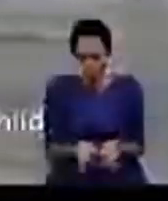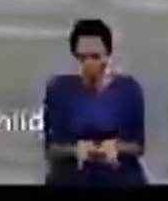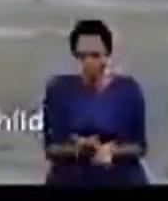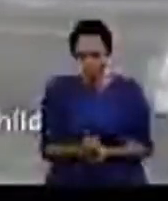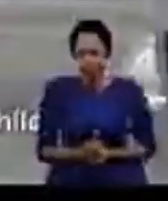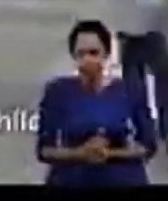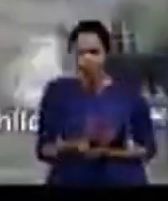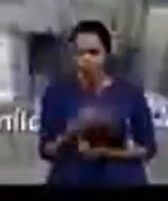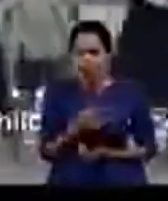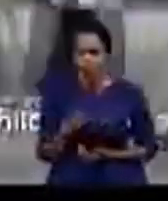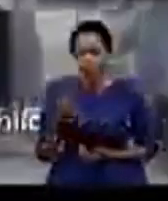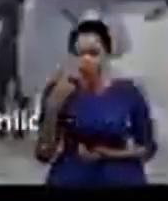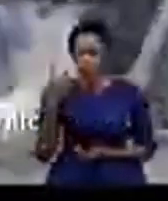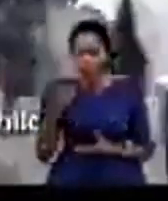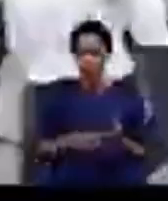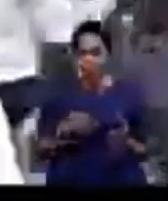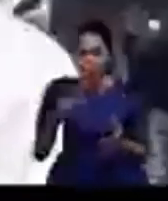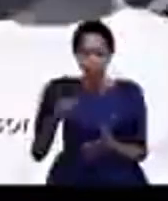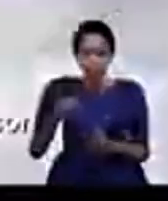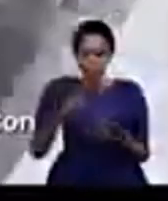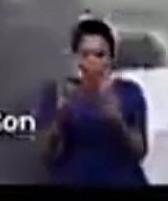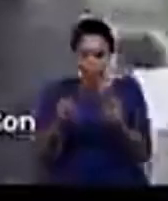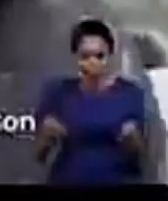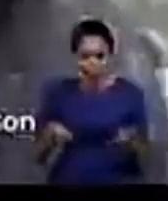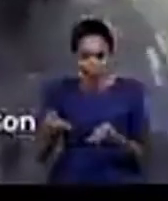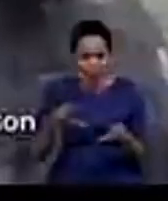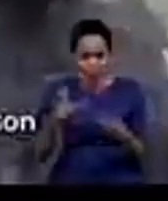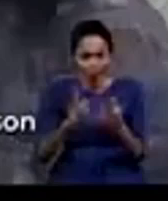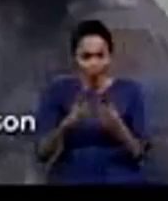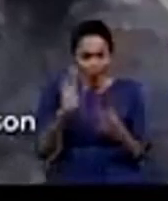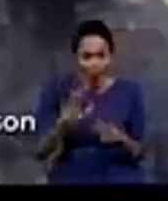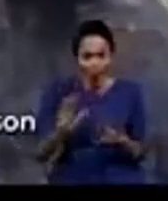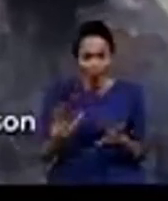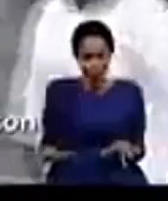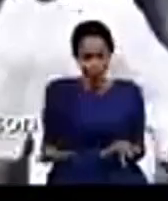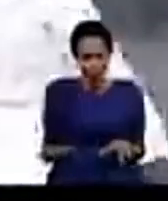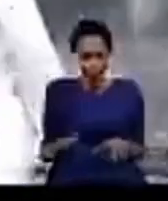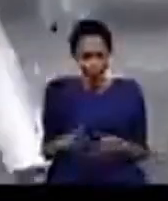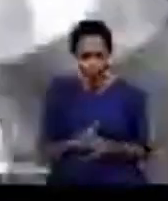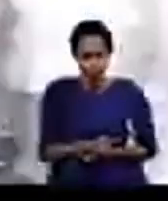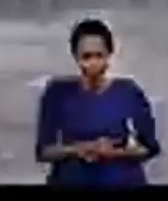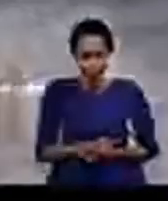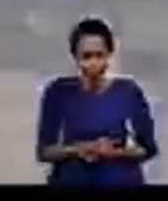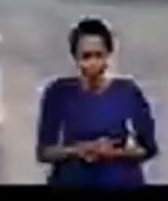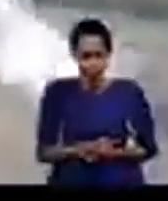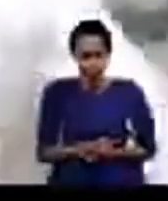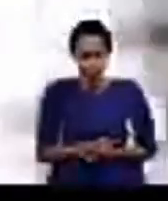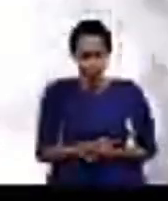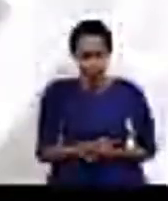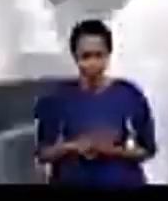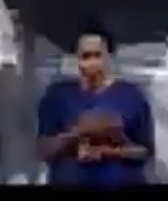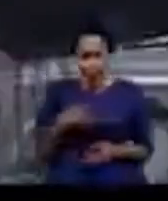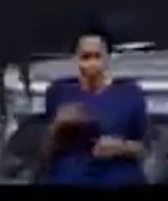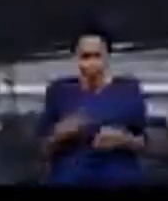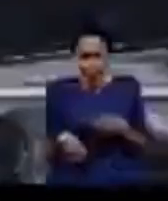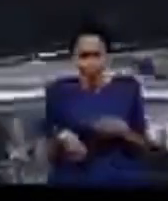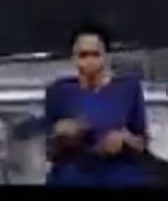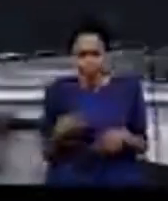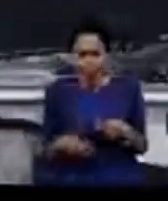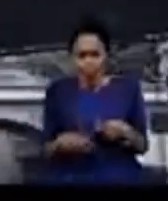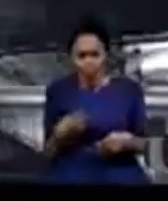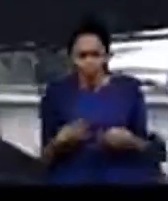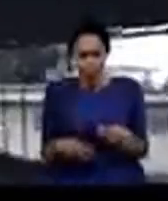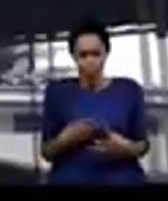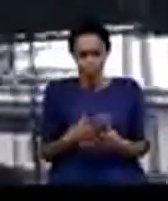your God has done to your child. See what your God has done to your son. Paralyzed, 6 years of age,